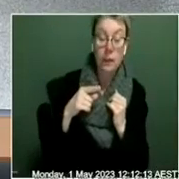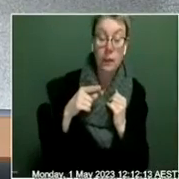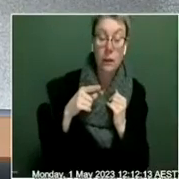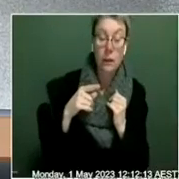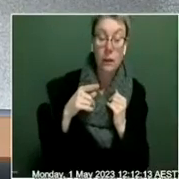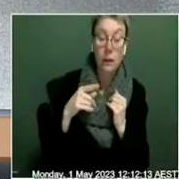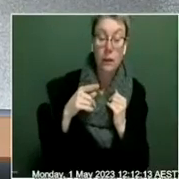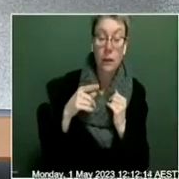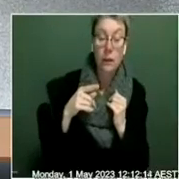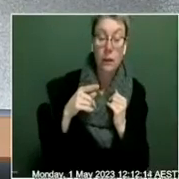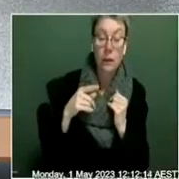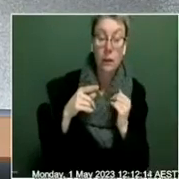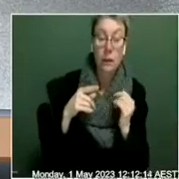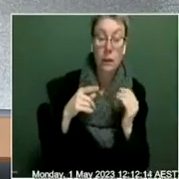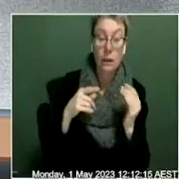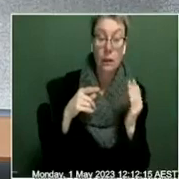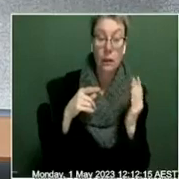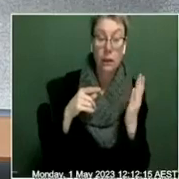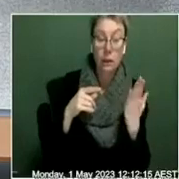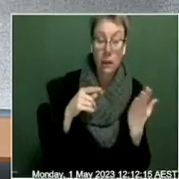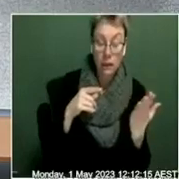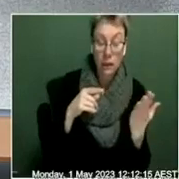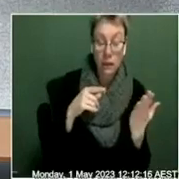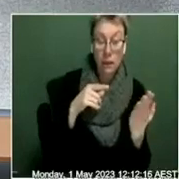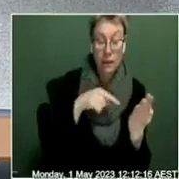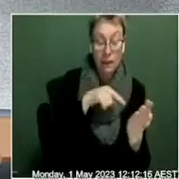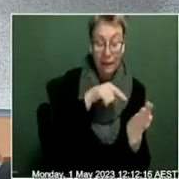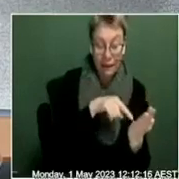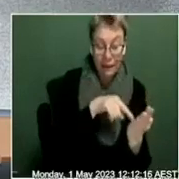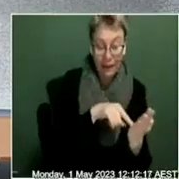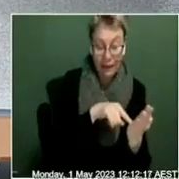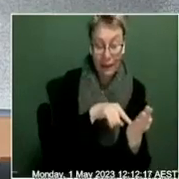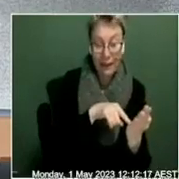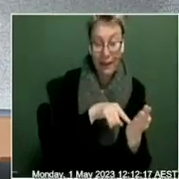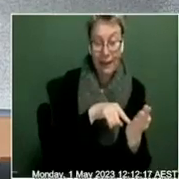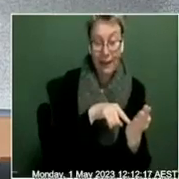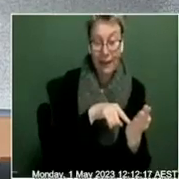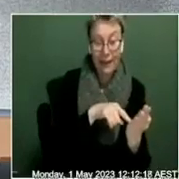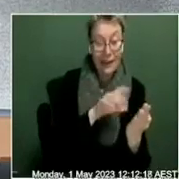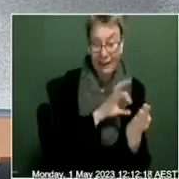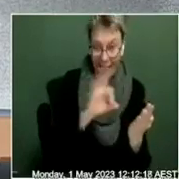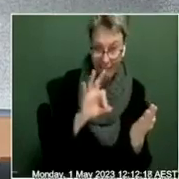been sought by the Department of Justice in this reform process?